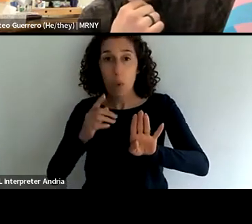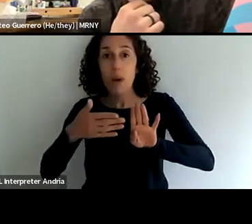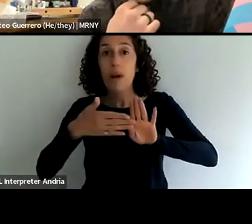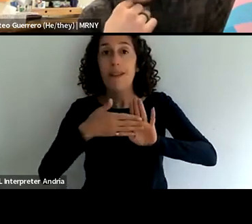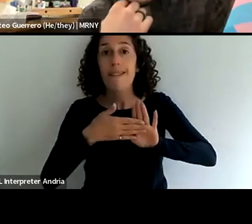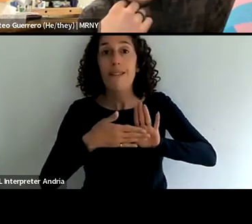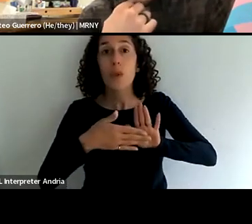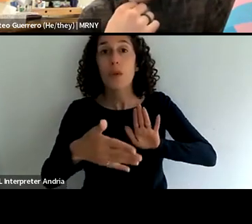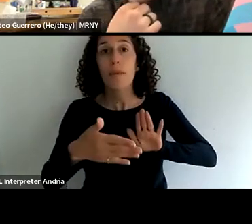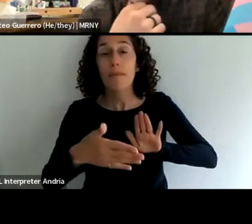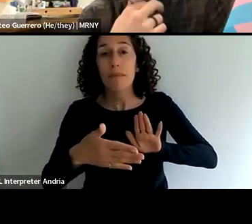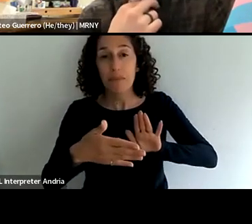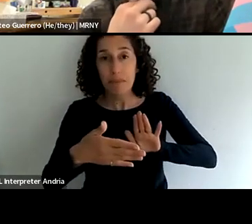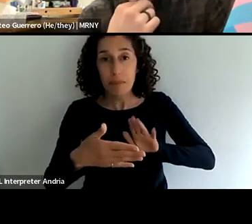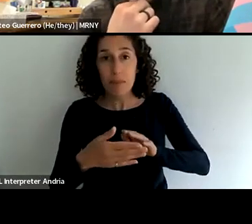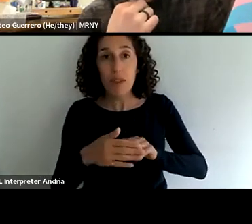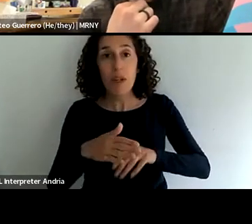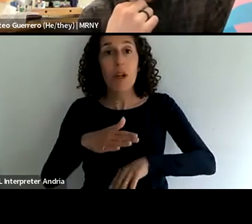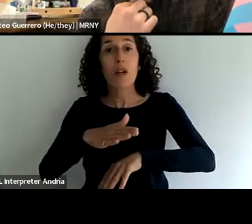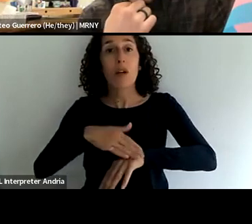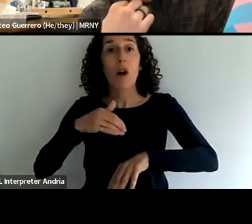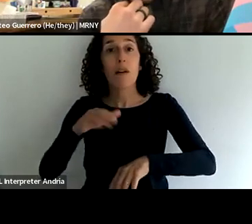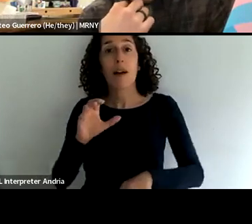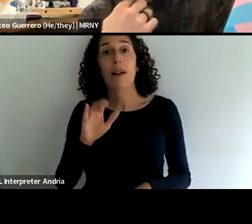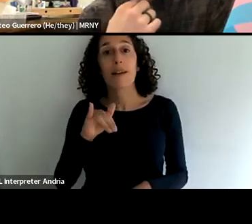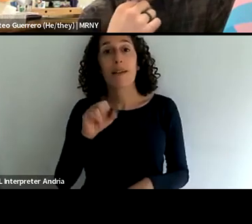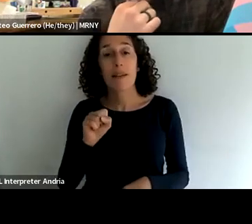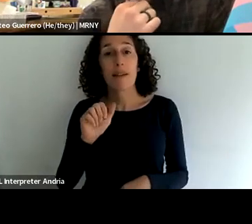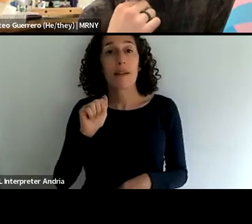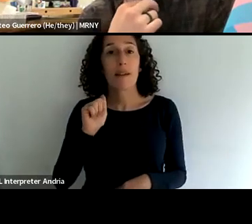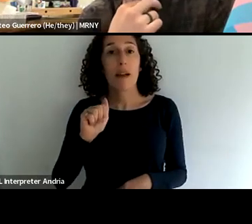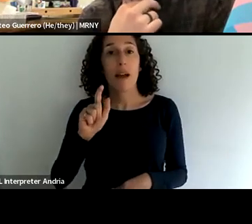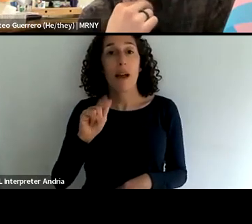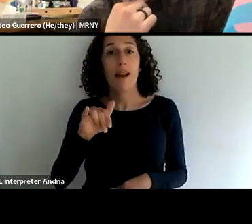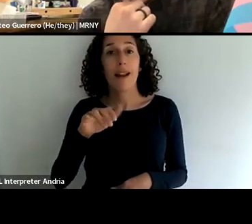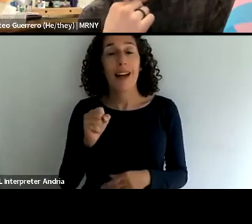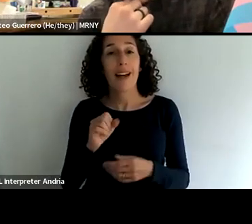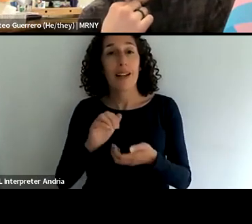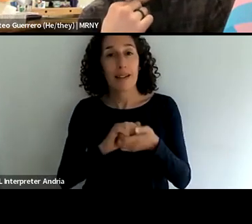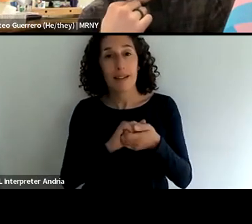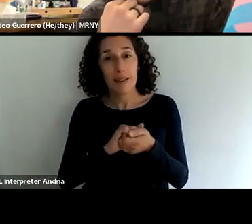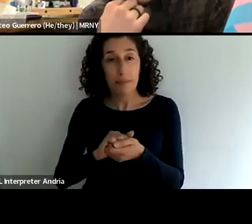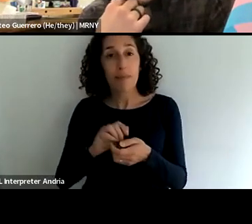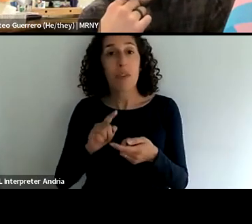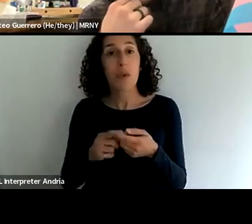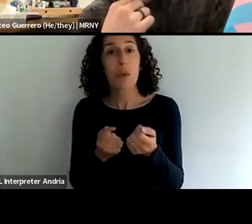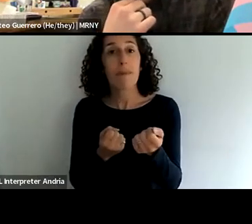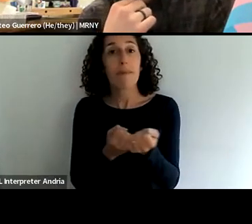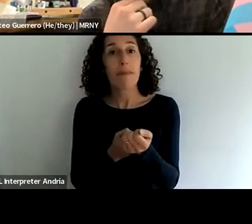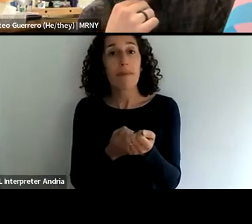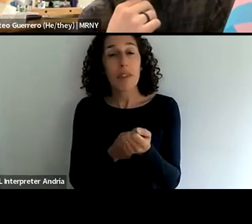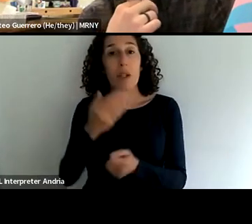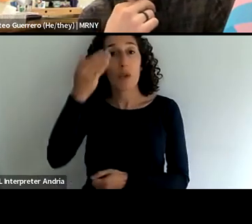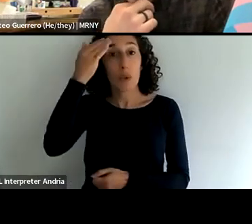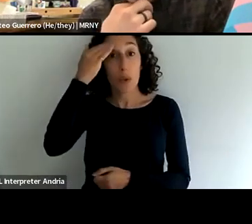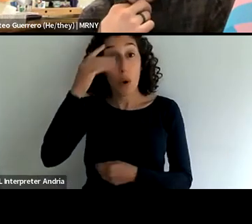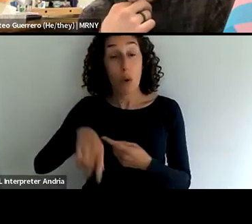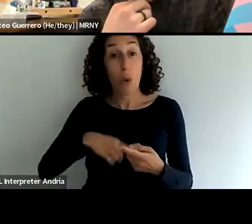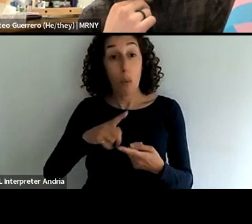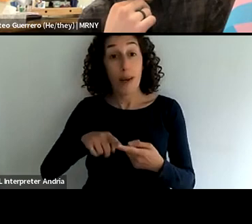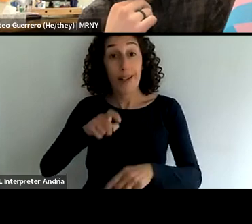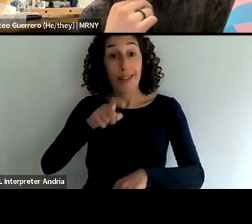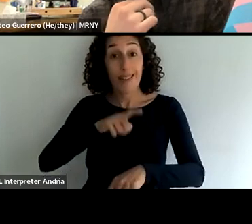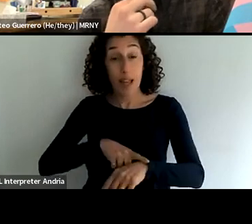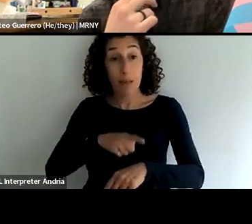call on those cis allies and to not only to know the difference between when it's time to be an ally, an accomplice, or